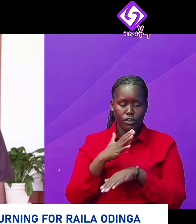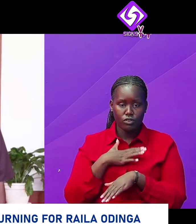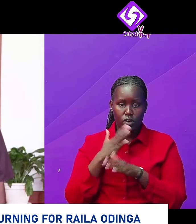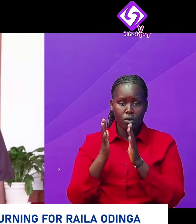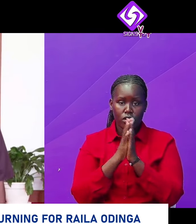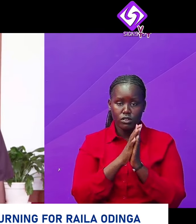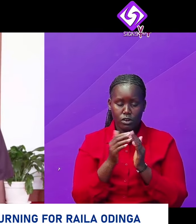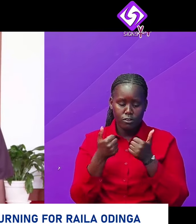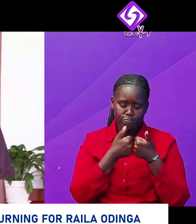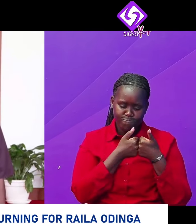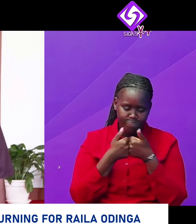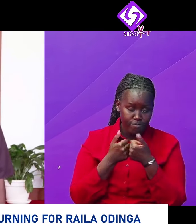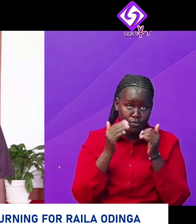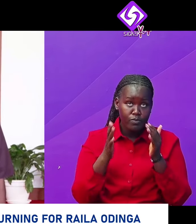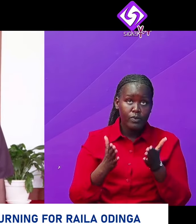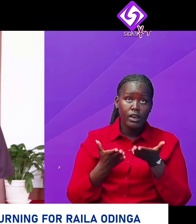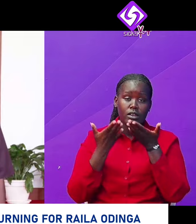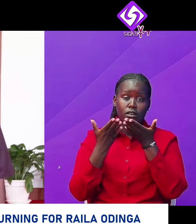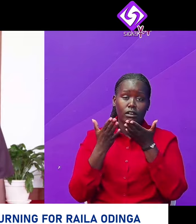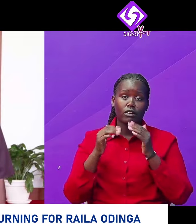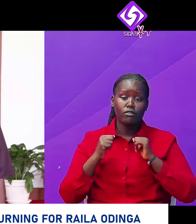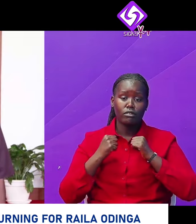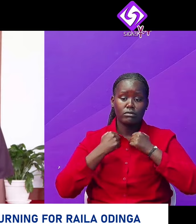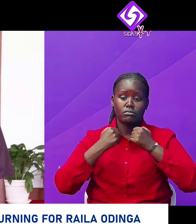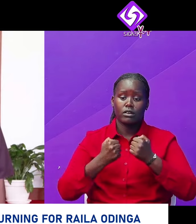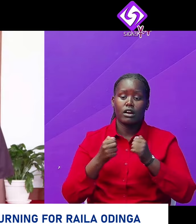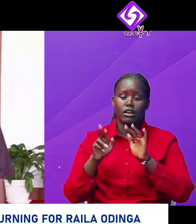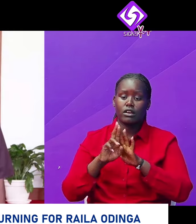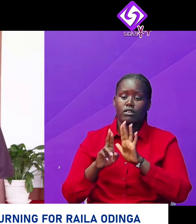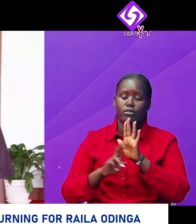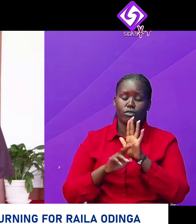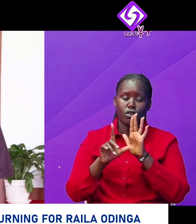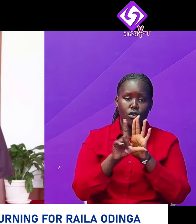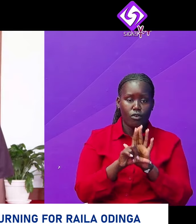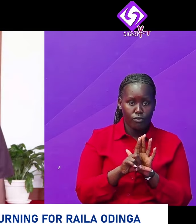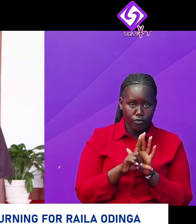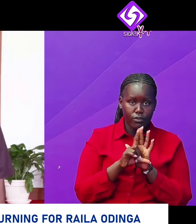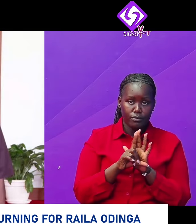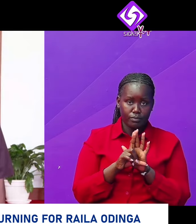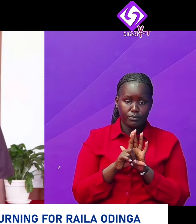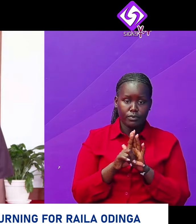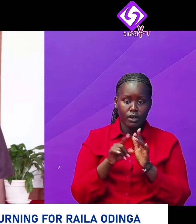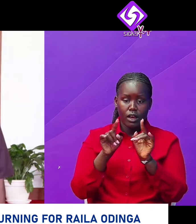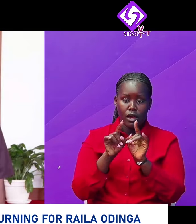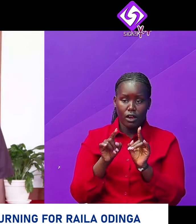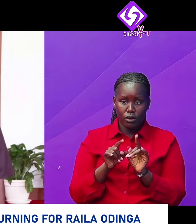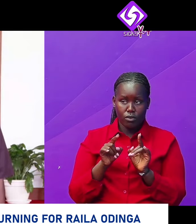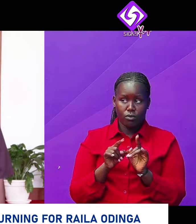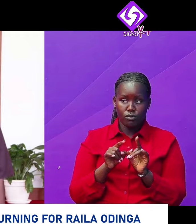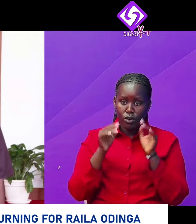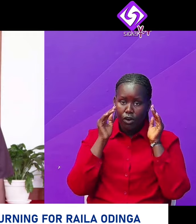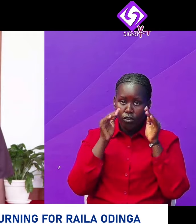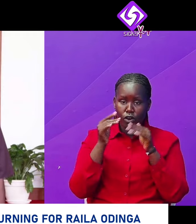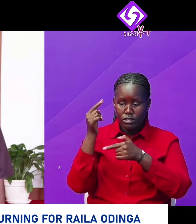struggle, sacrifice, courage, rule of law, hope, and of our pursuit for